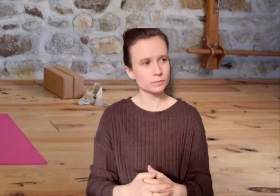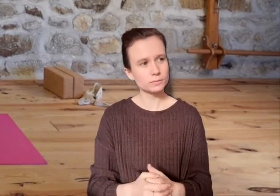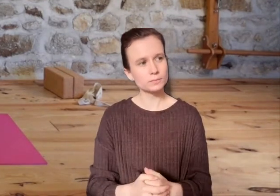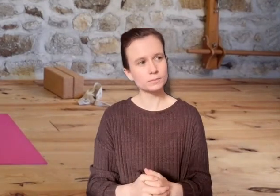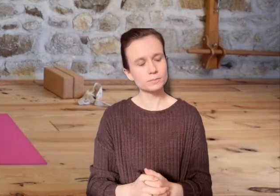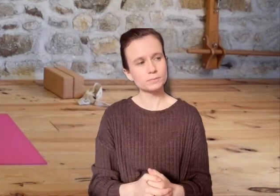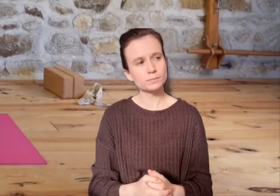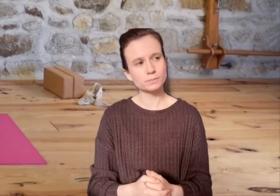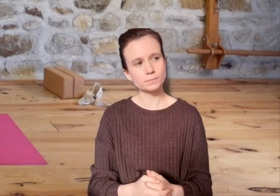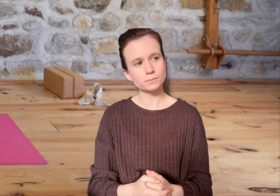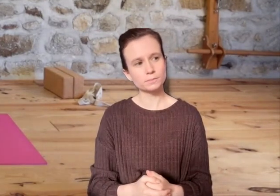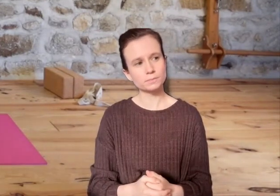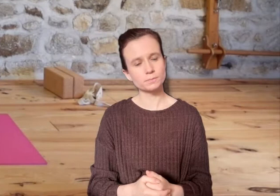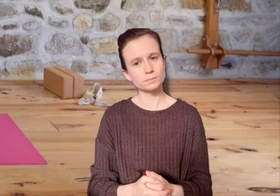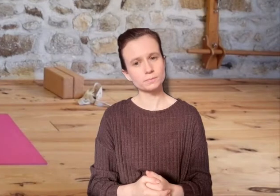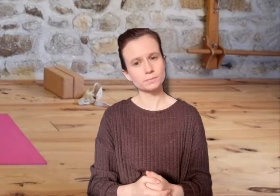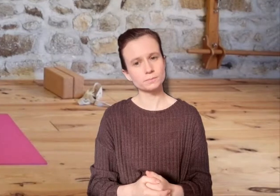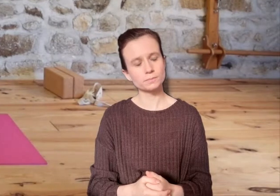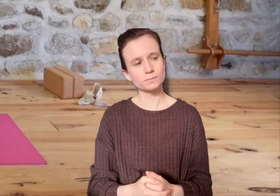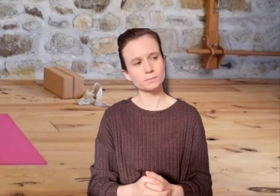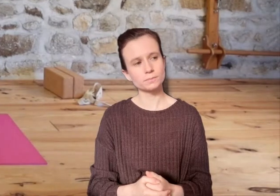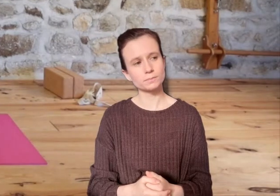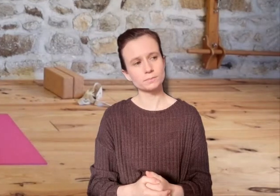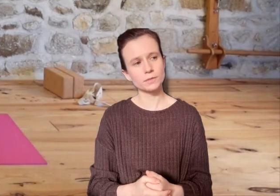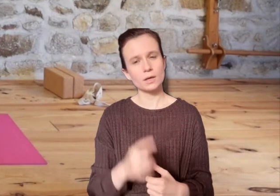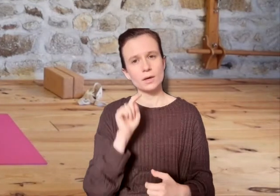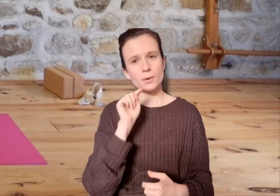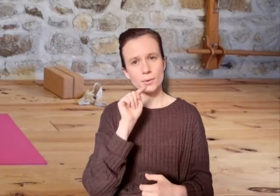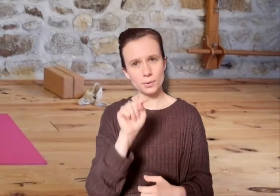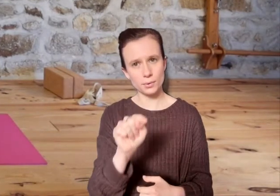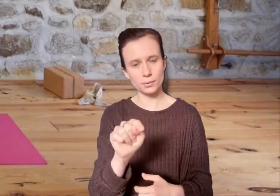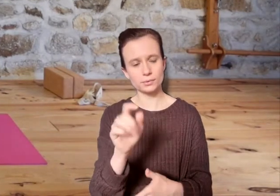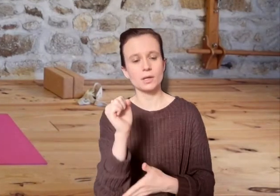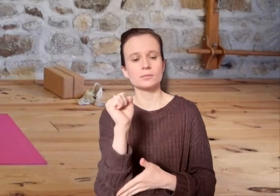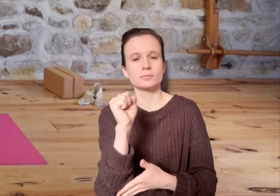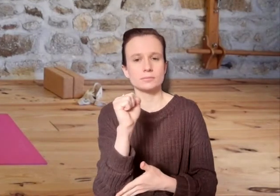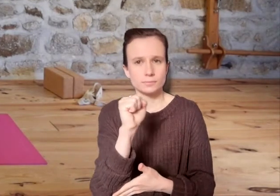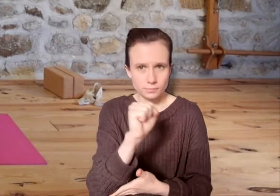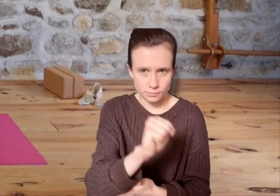Lift the head and chest, and then on your exhale, drop a little bit deeper into the floor.